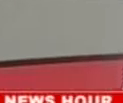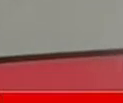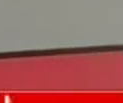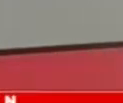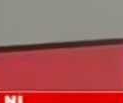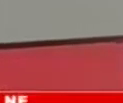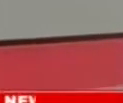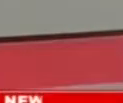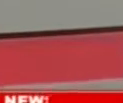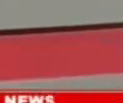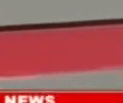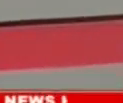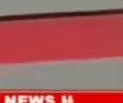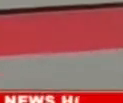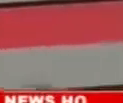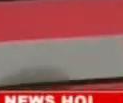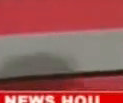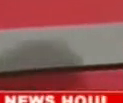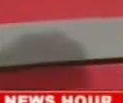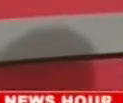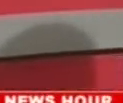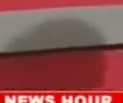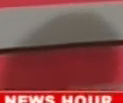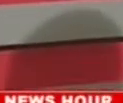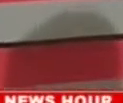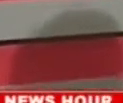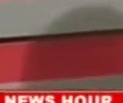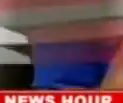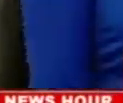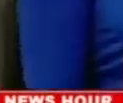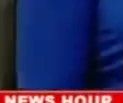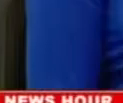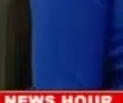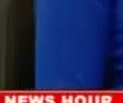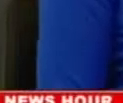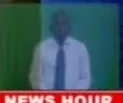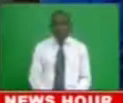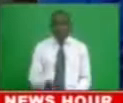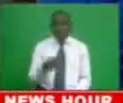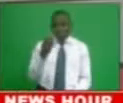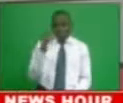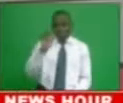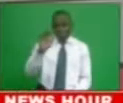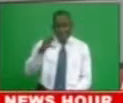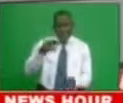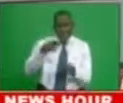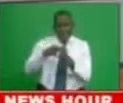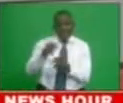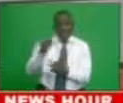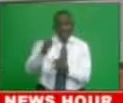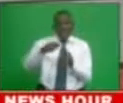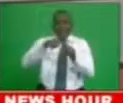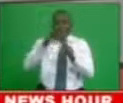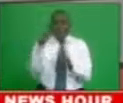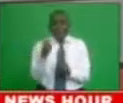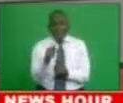Fita, Minio Bia, Onoana, Medi Beche, A, Oyame. Why A+? In everything that